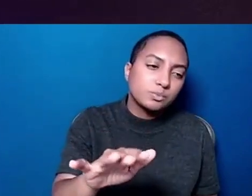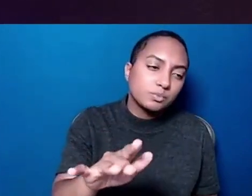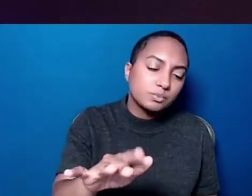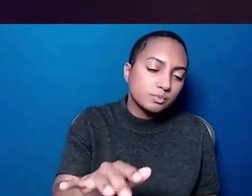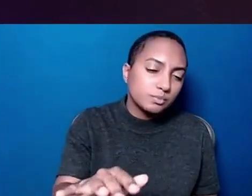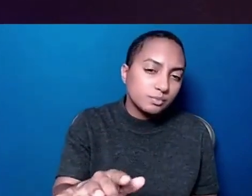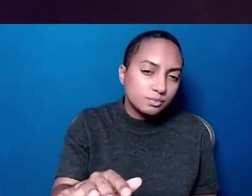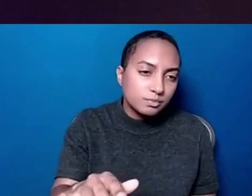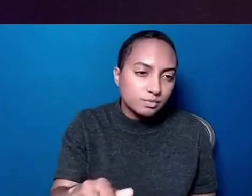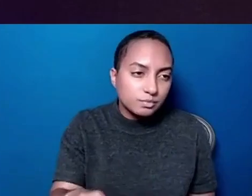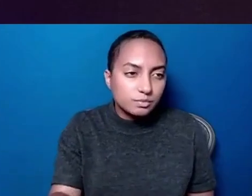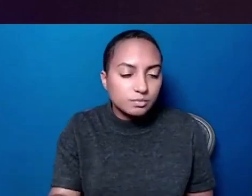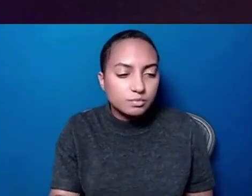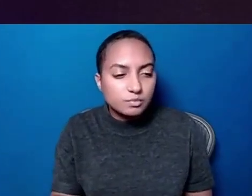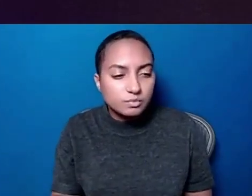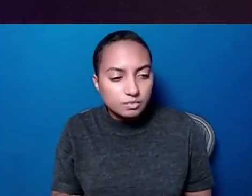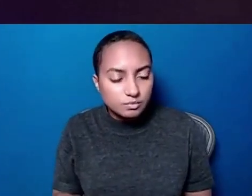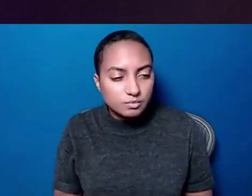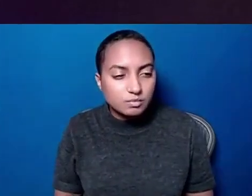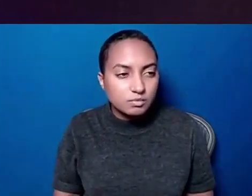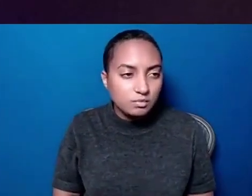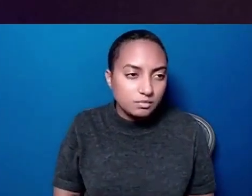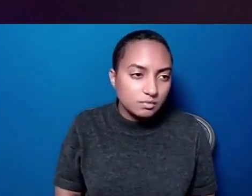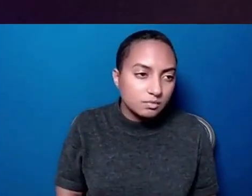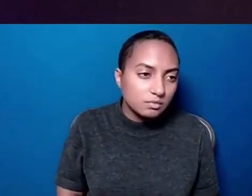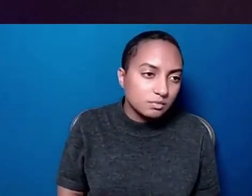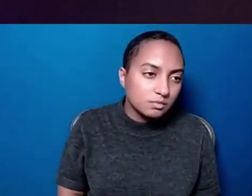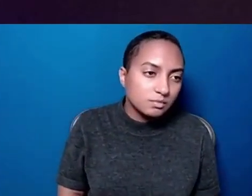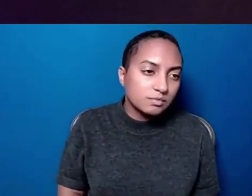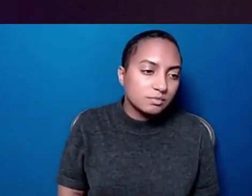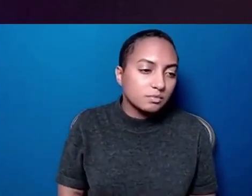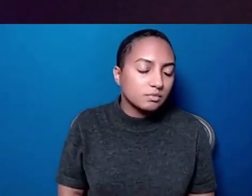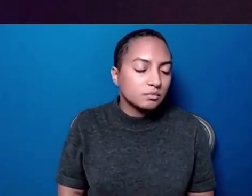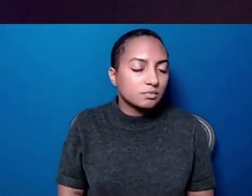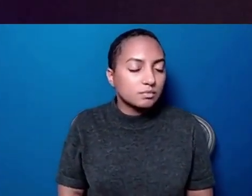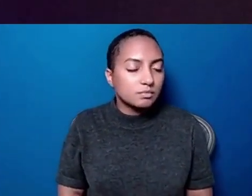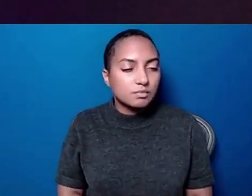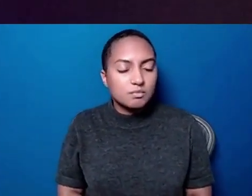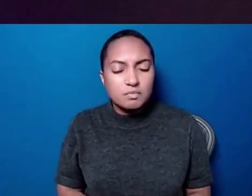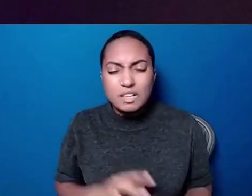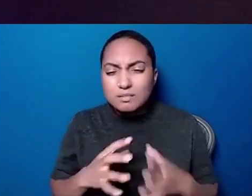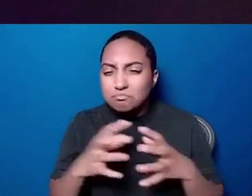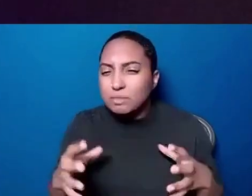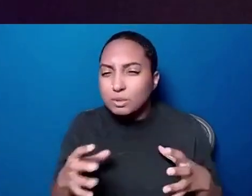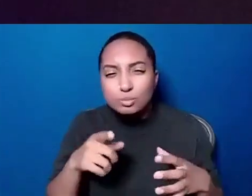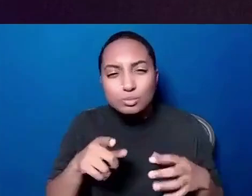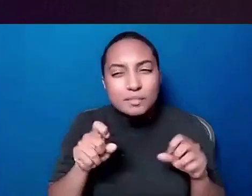extent of your capacity.